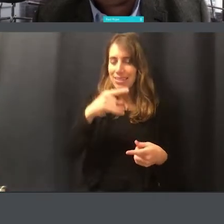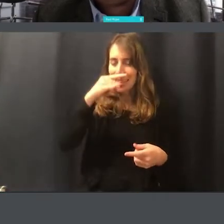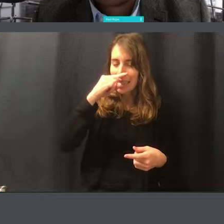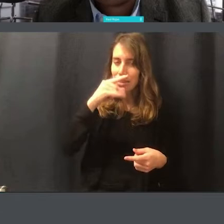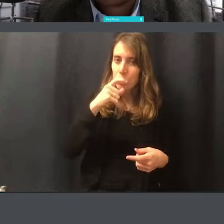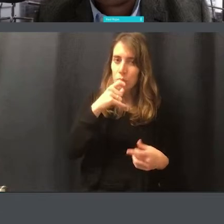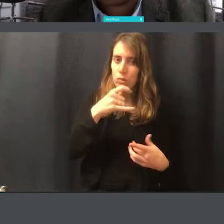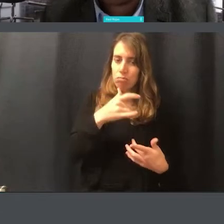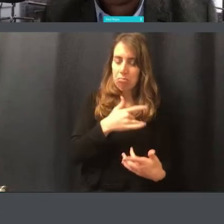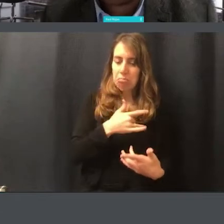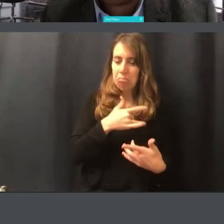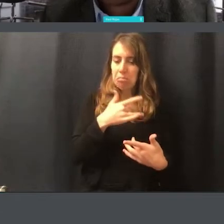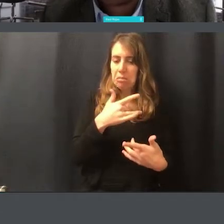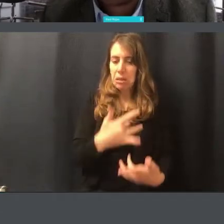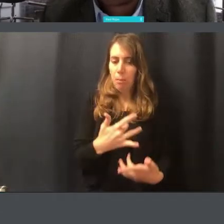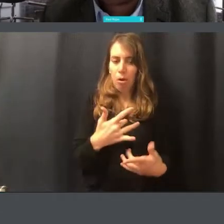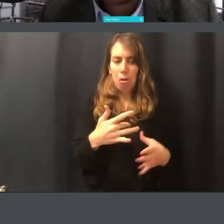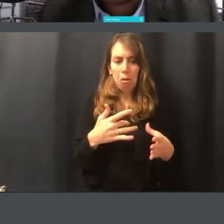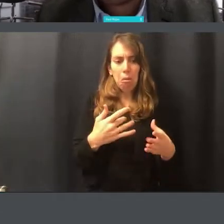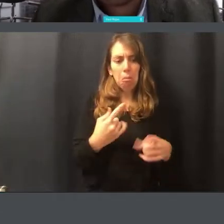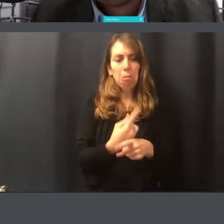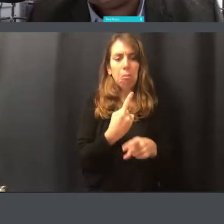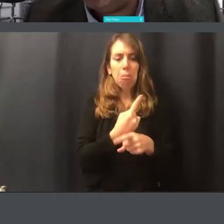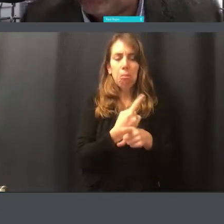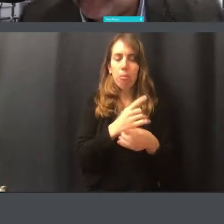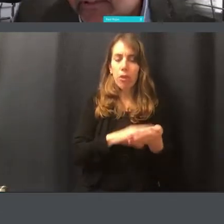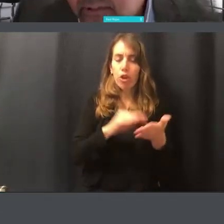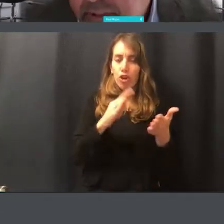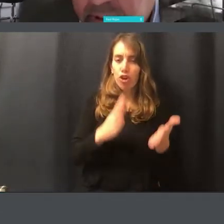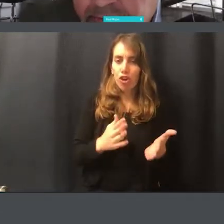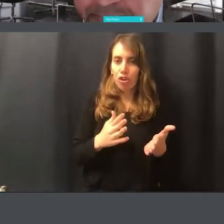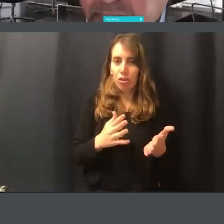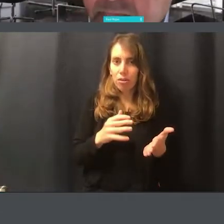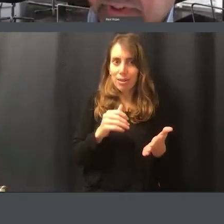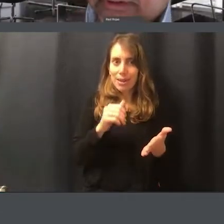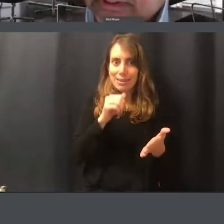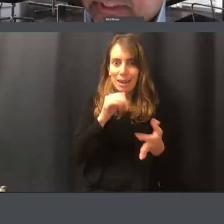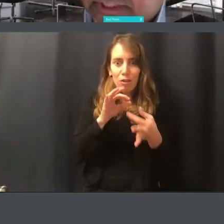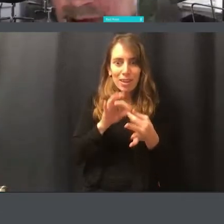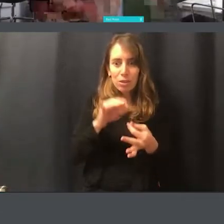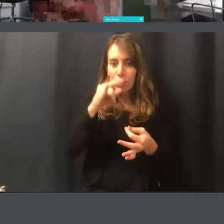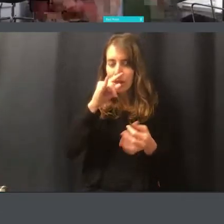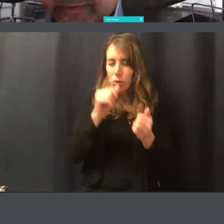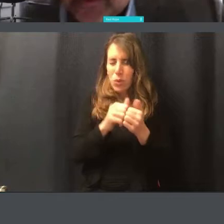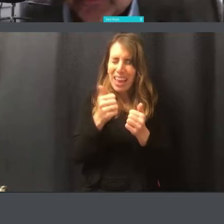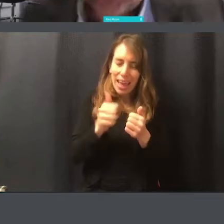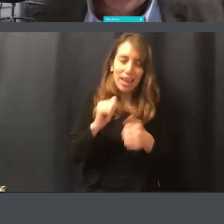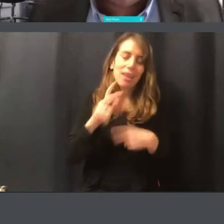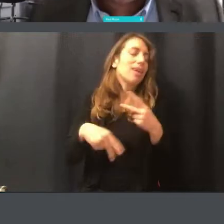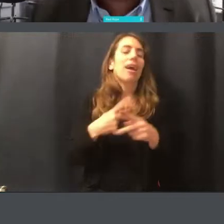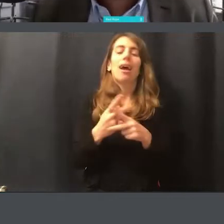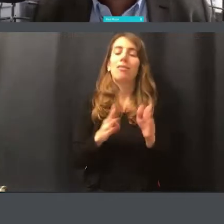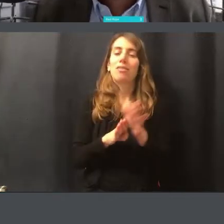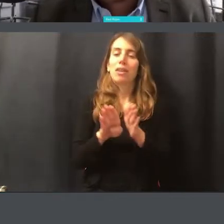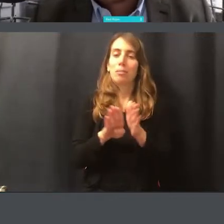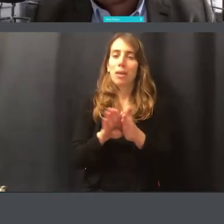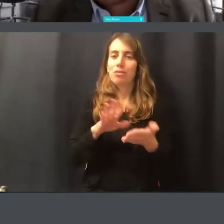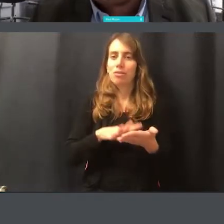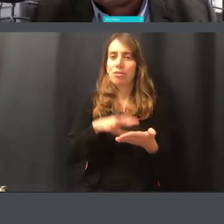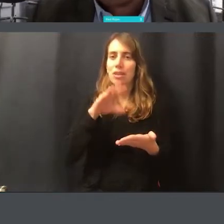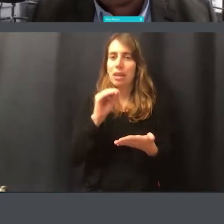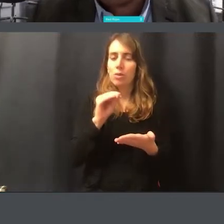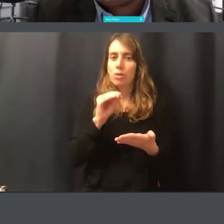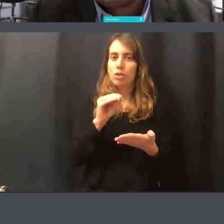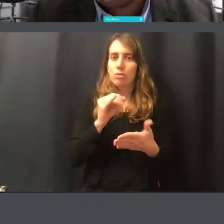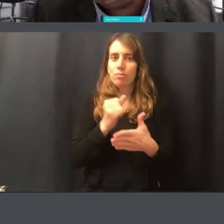have potentially any kind of developmental impairments, whether it's language or other impairments. So it's just something